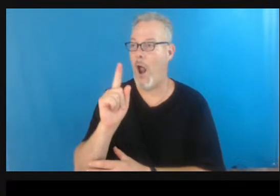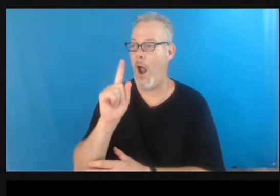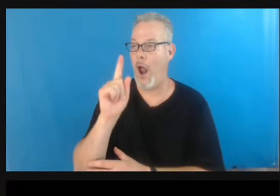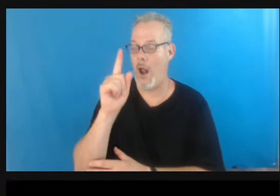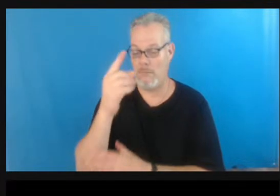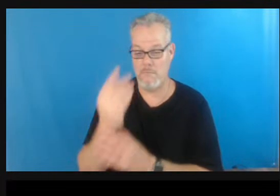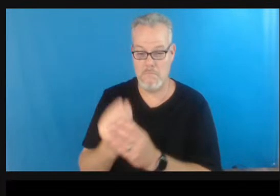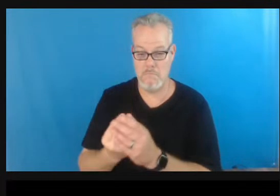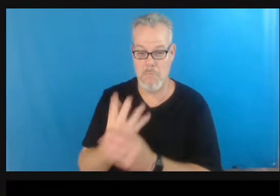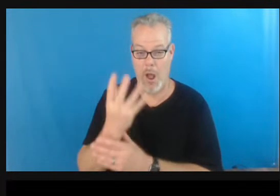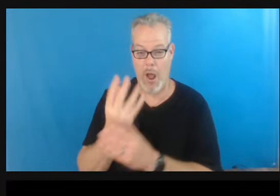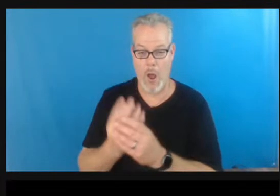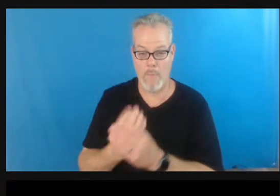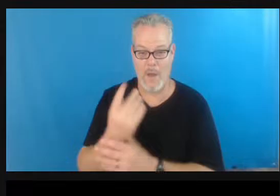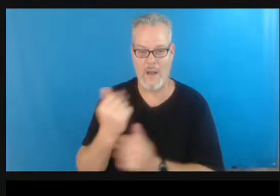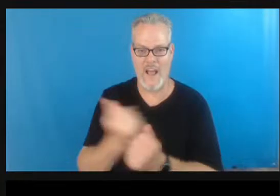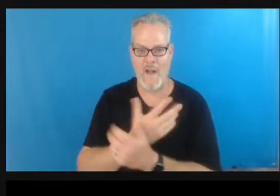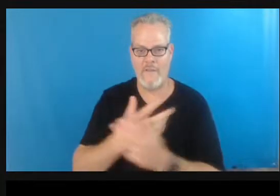all from the north vent.